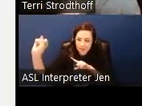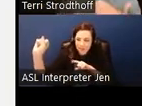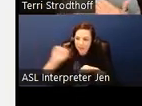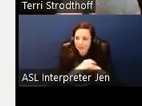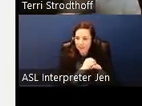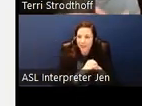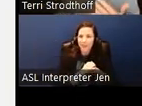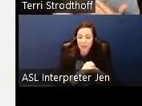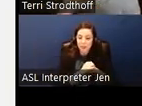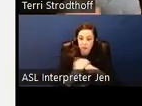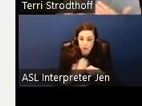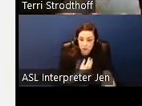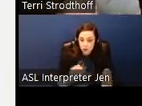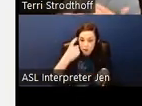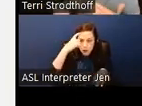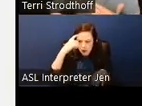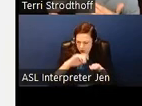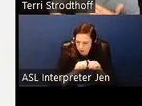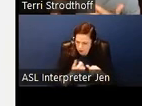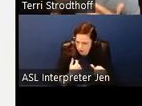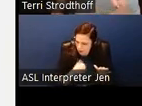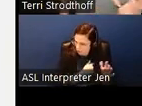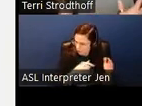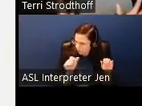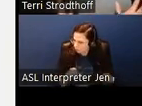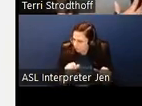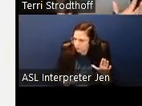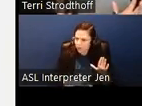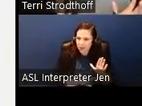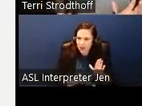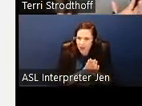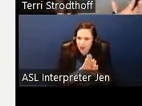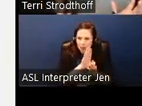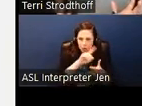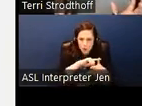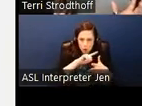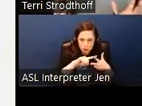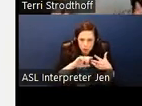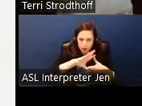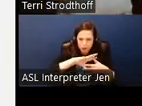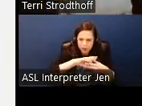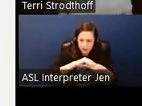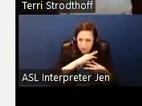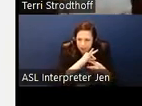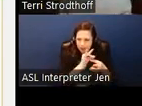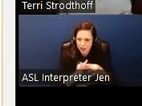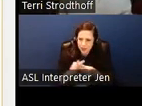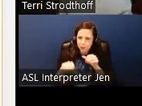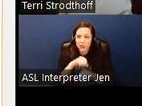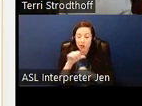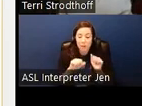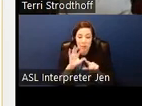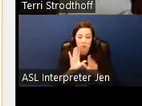do we develop in ways that support all of this working together, and that we can thrive in the very best version of ourselves.